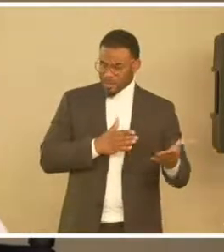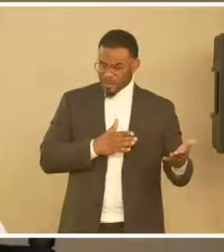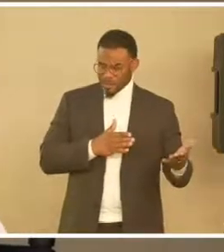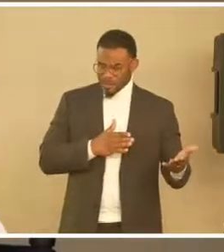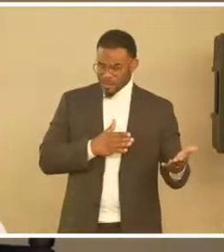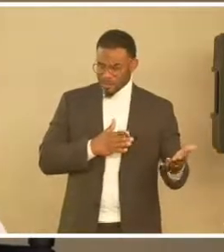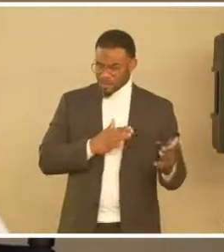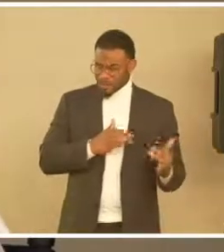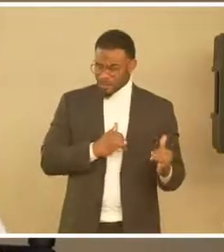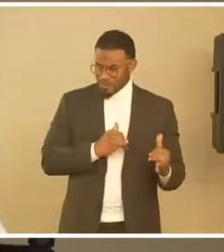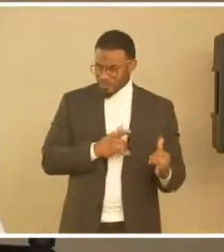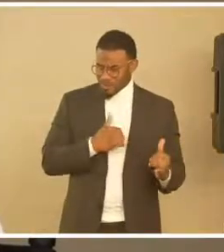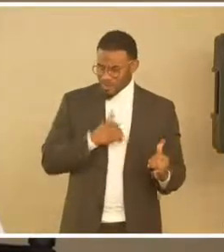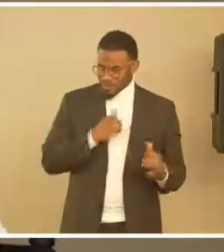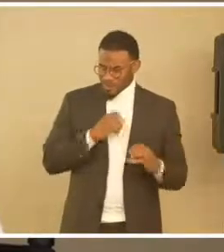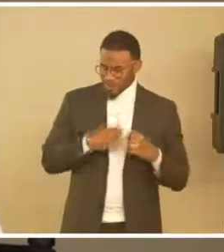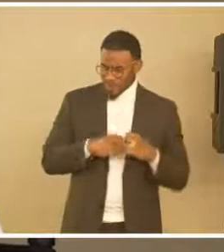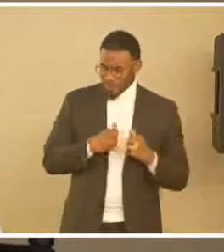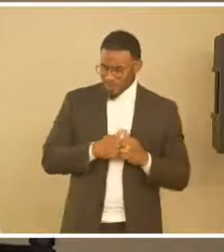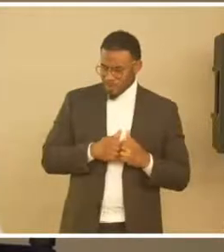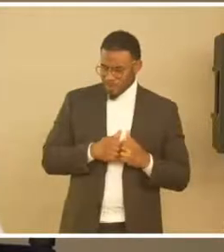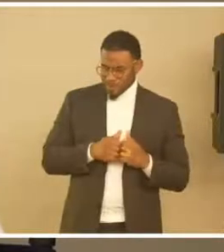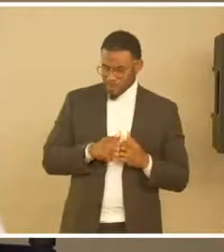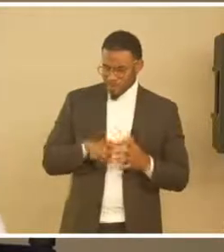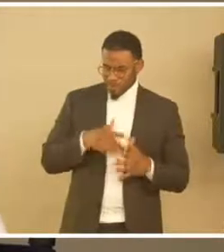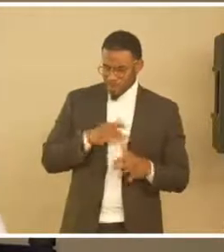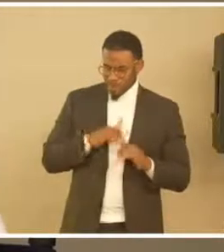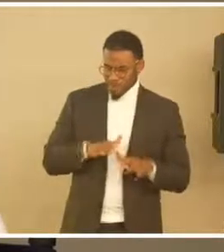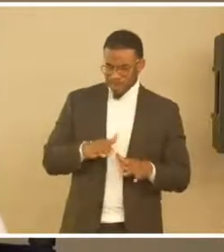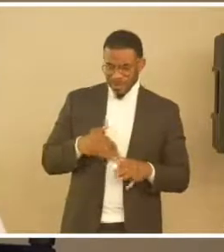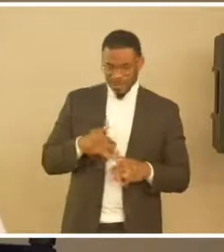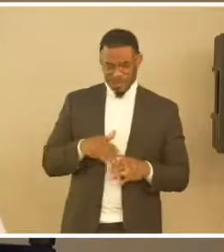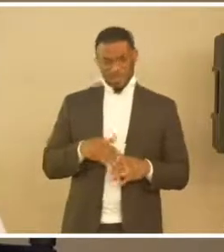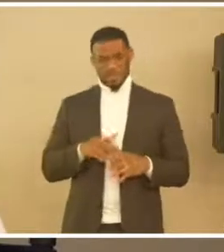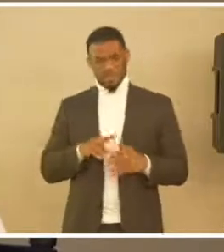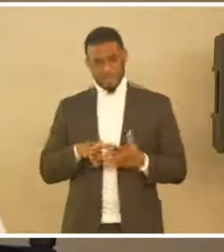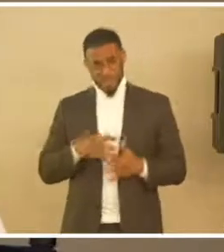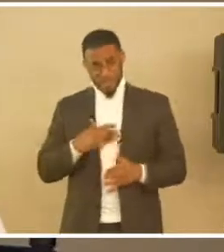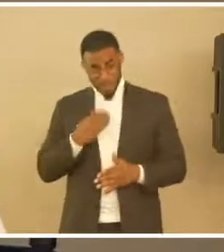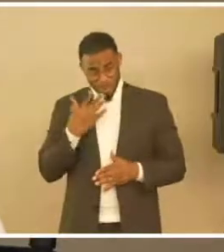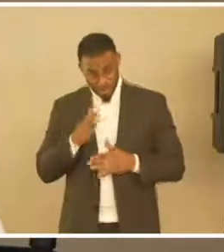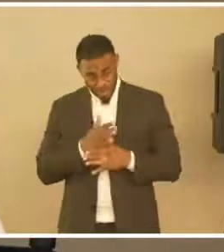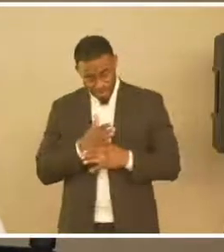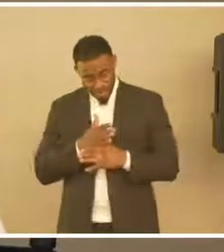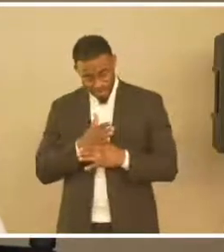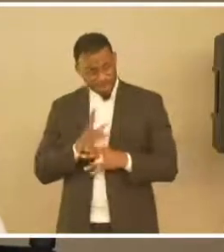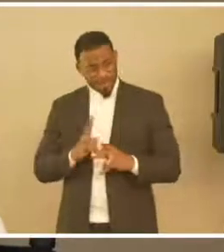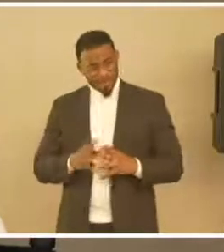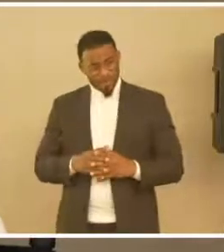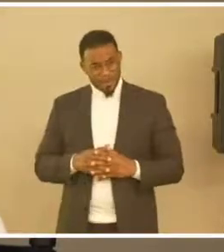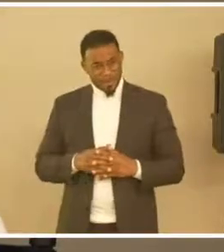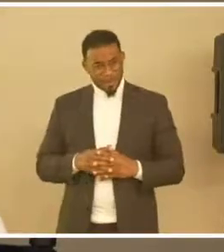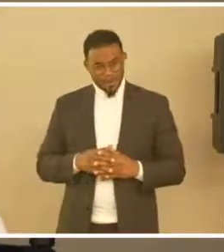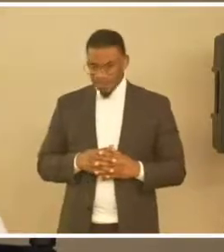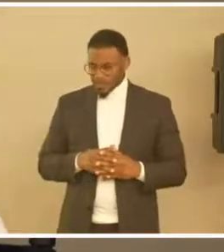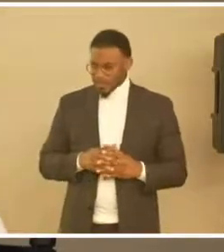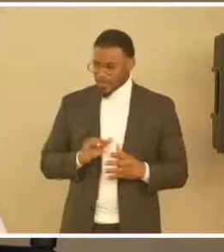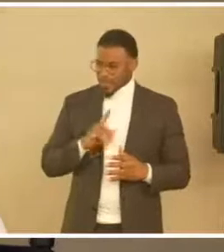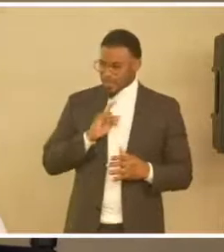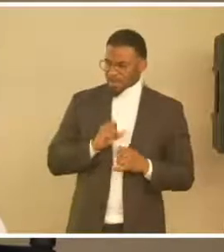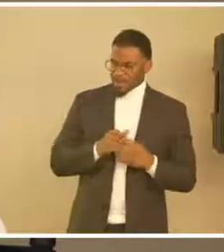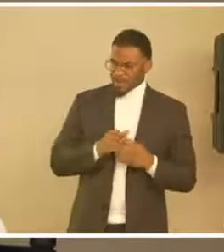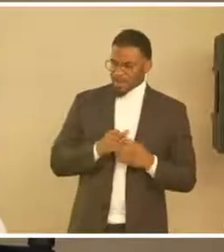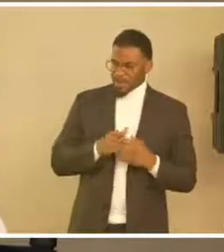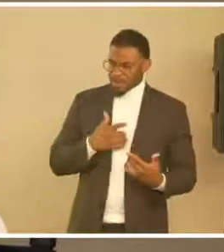viewer. And she has no problem with starting the film that way. So are you meaning white average people? And that was